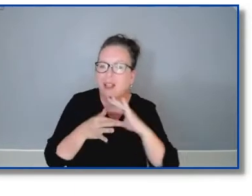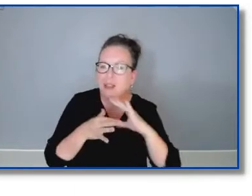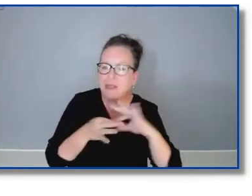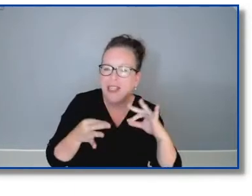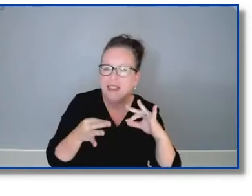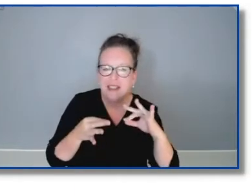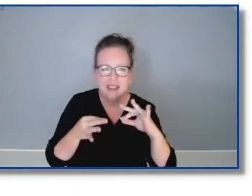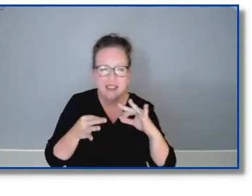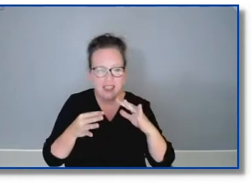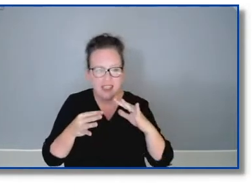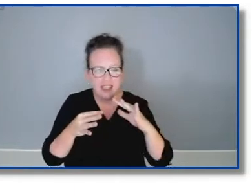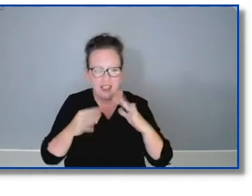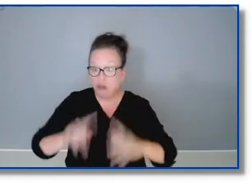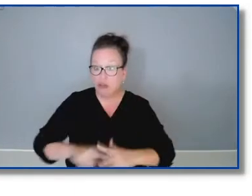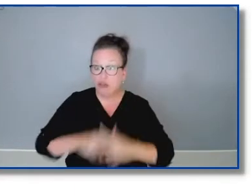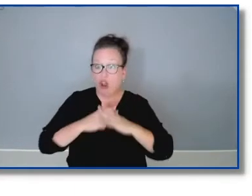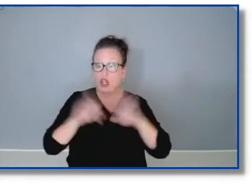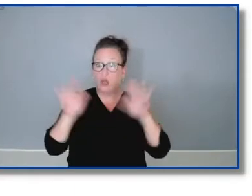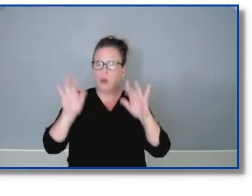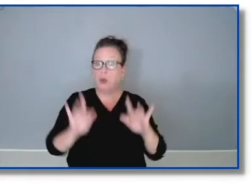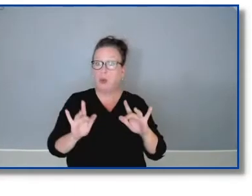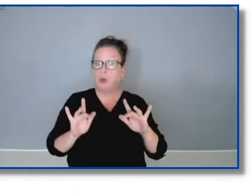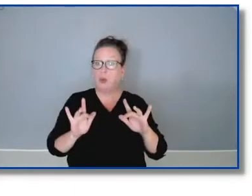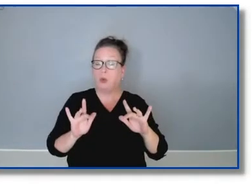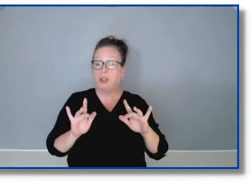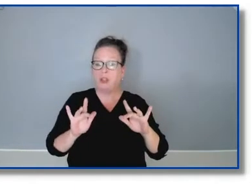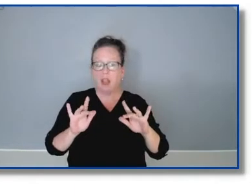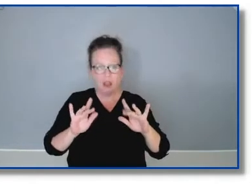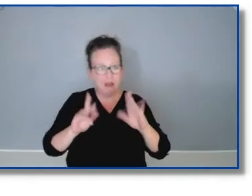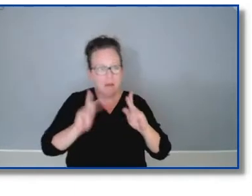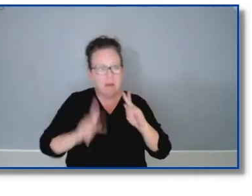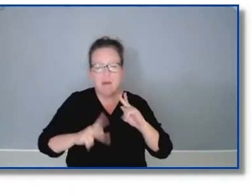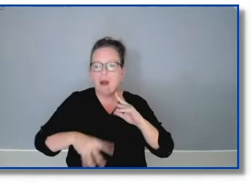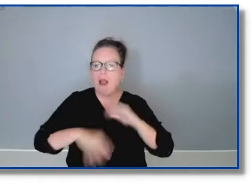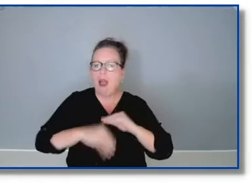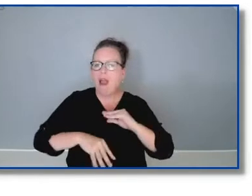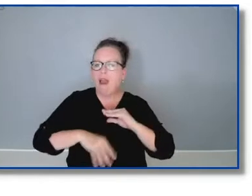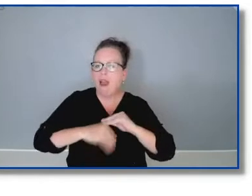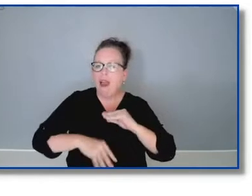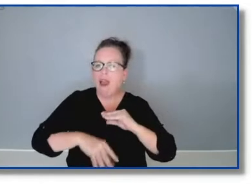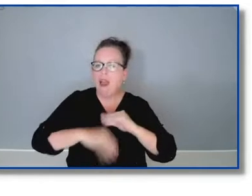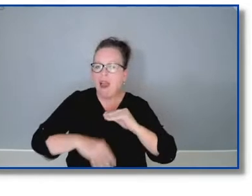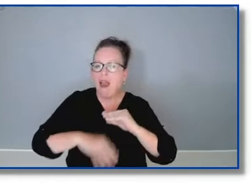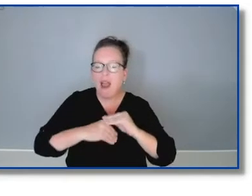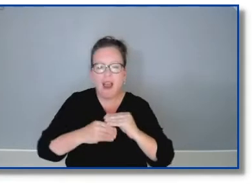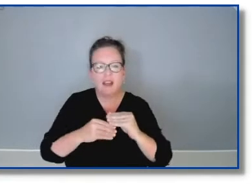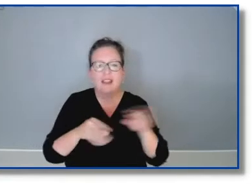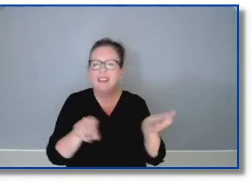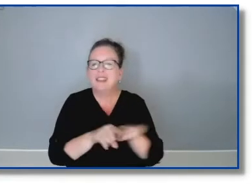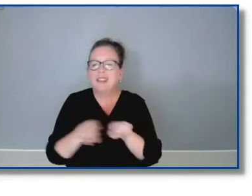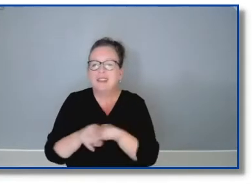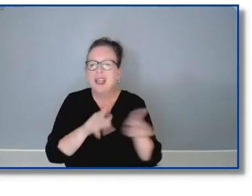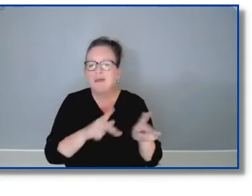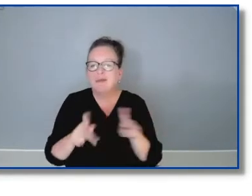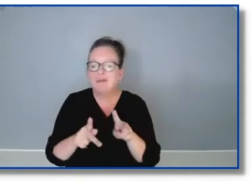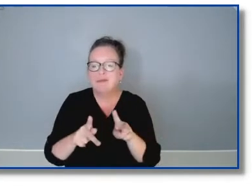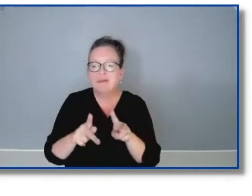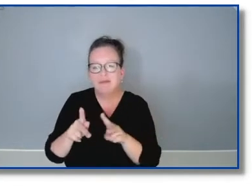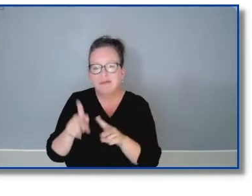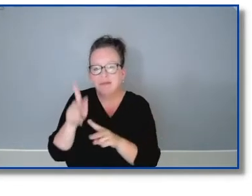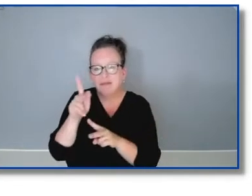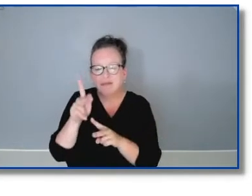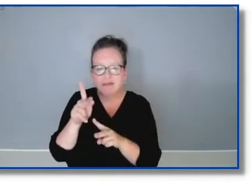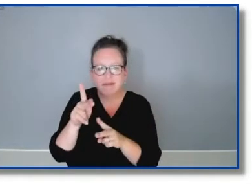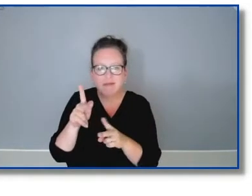form that was later named Black Void, that resembles an organism, a virus. This is before the pandemic started, 3